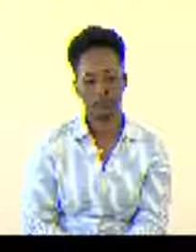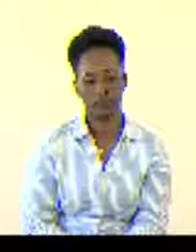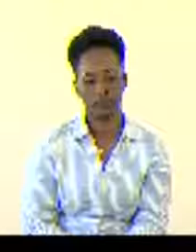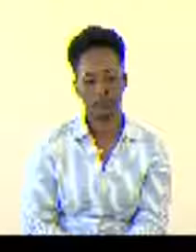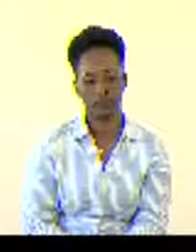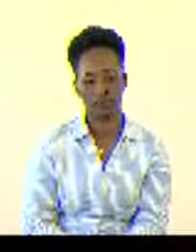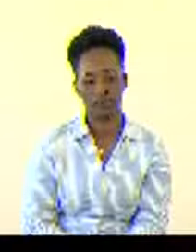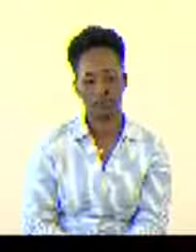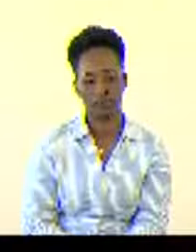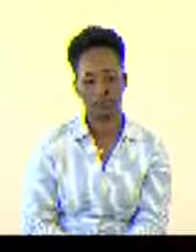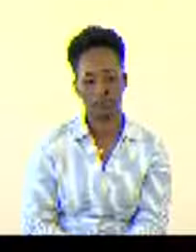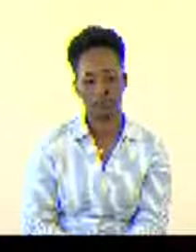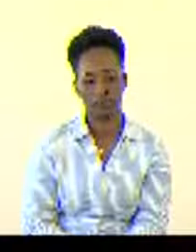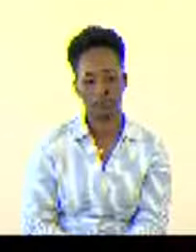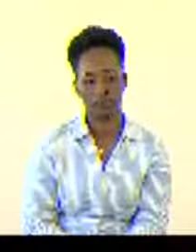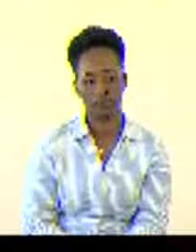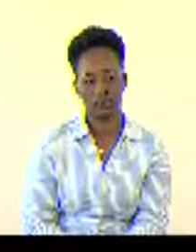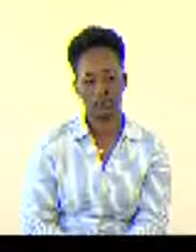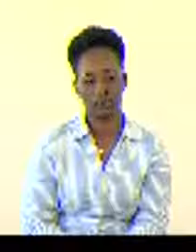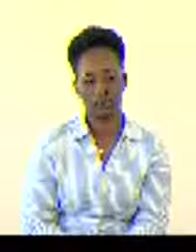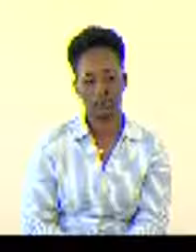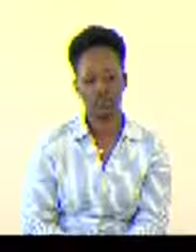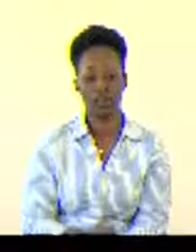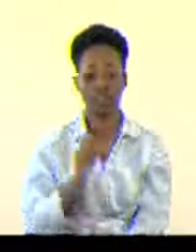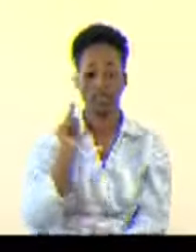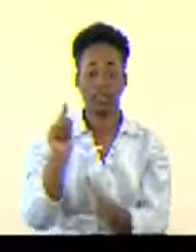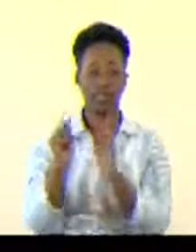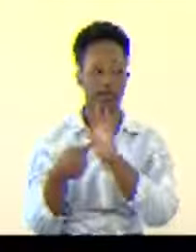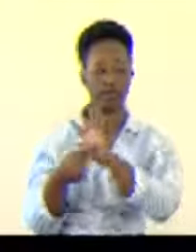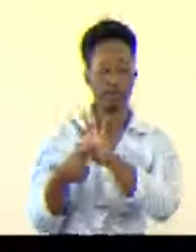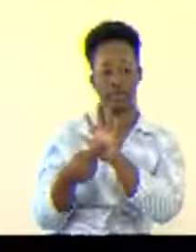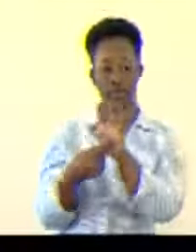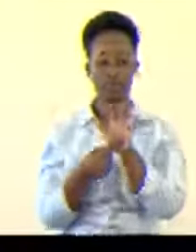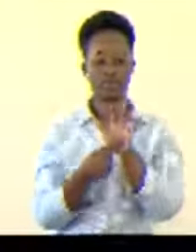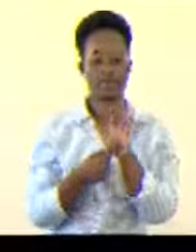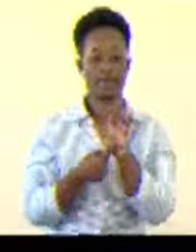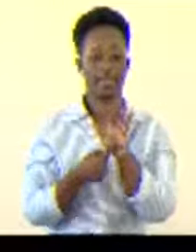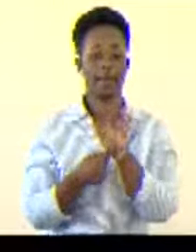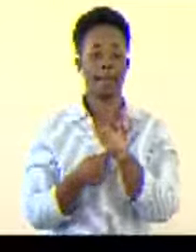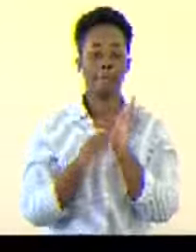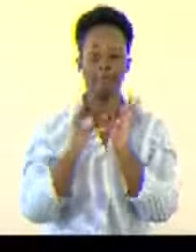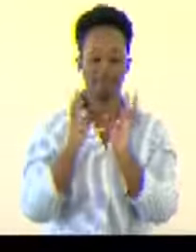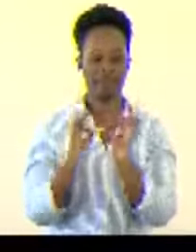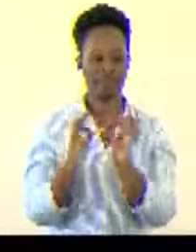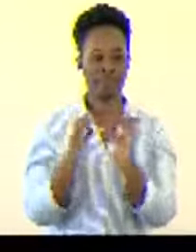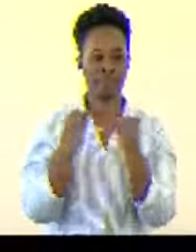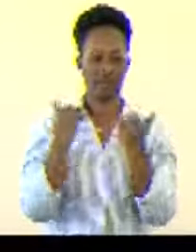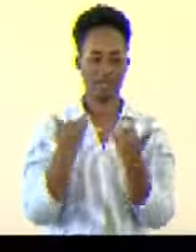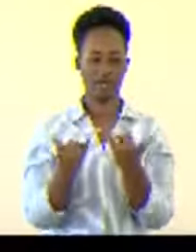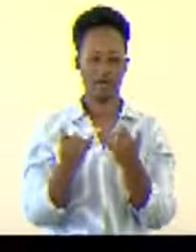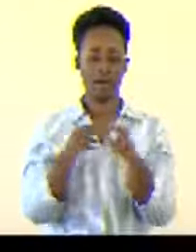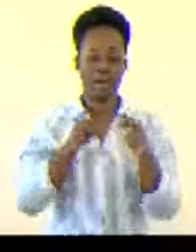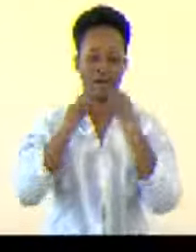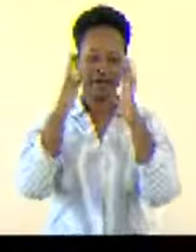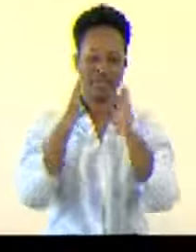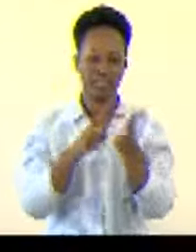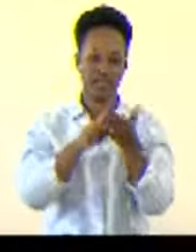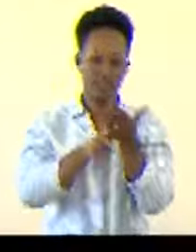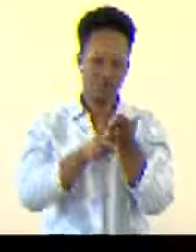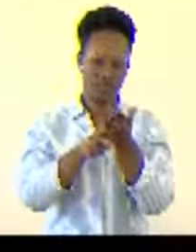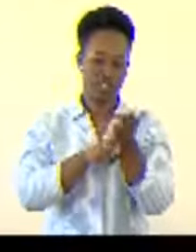As a percentage. So it measures the efficiency. Now a manager uses capital given to